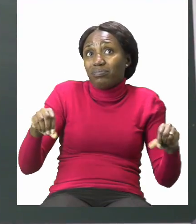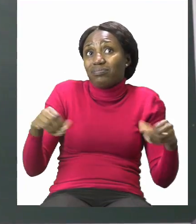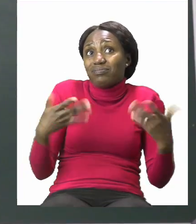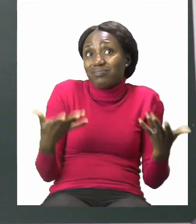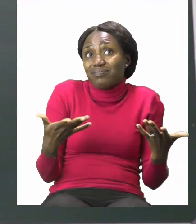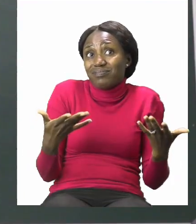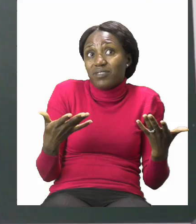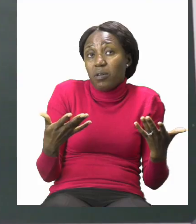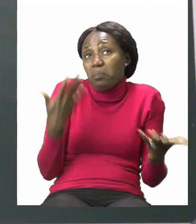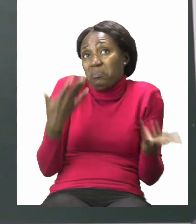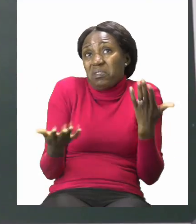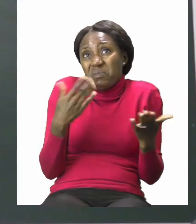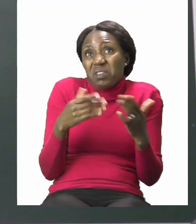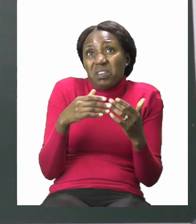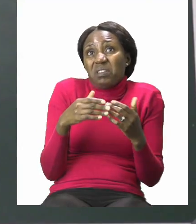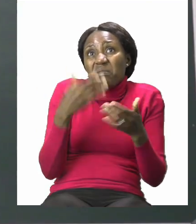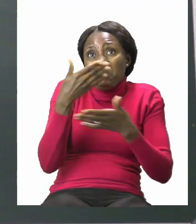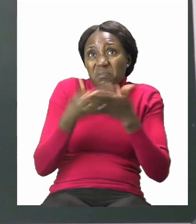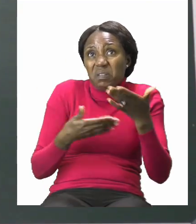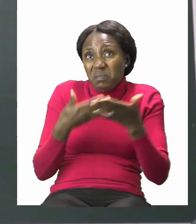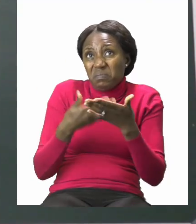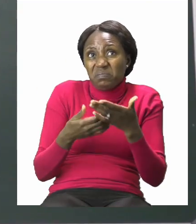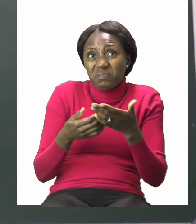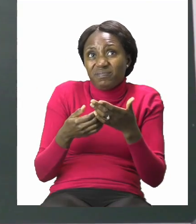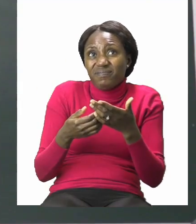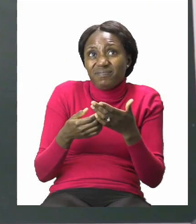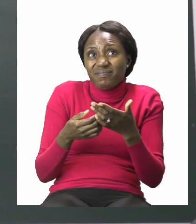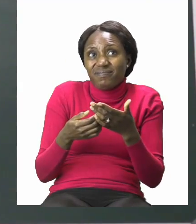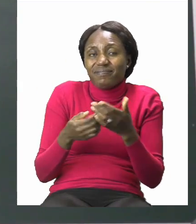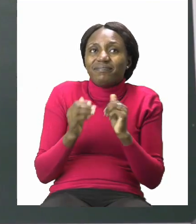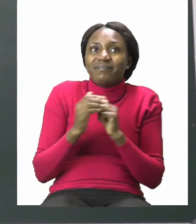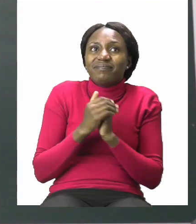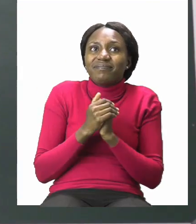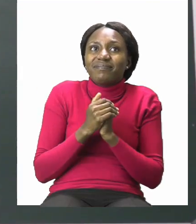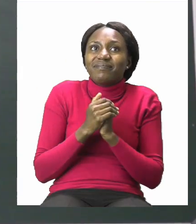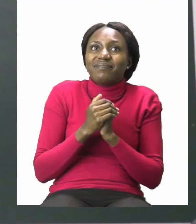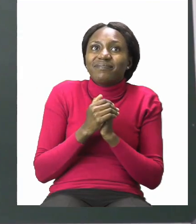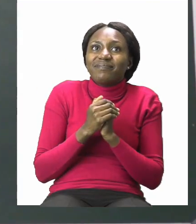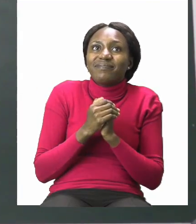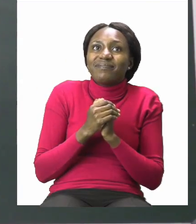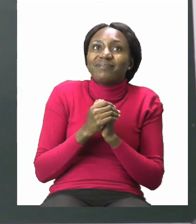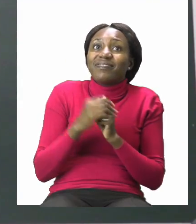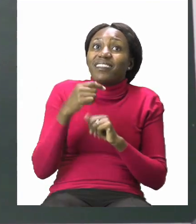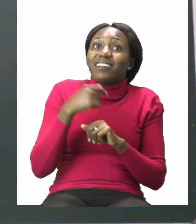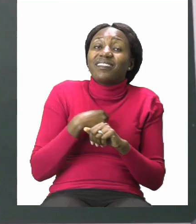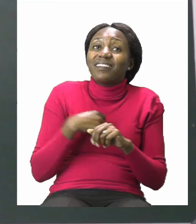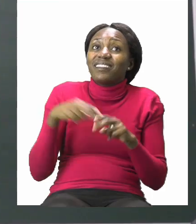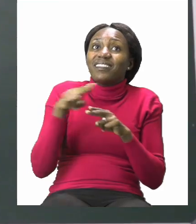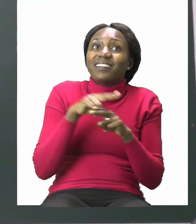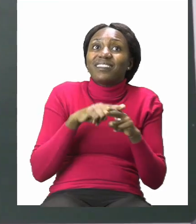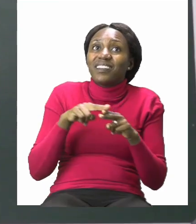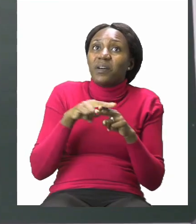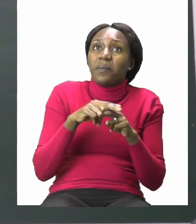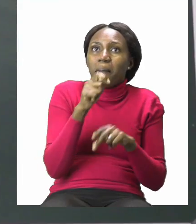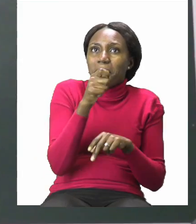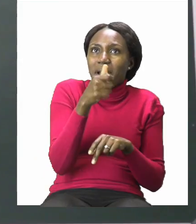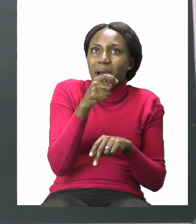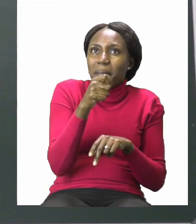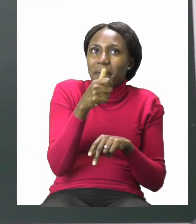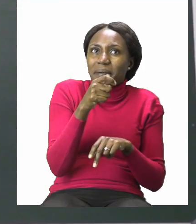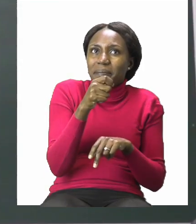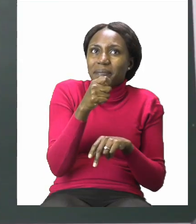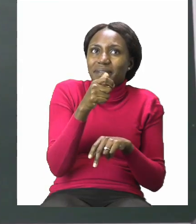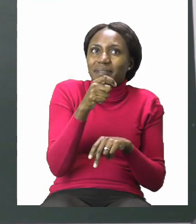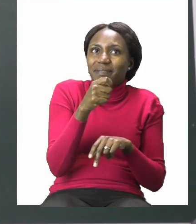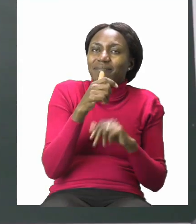other papers, we can use anything that is safe for us to use. I am going to use some rice. Now,